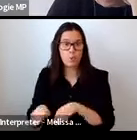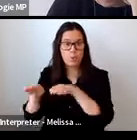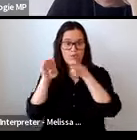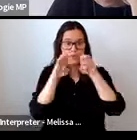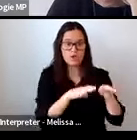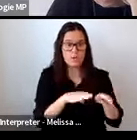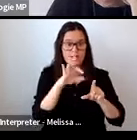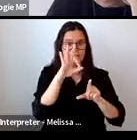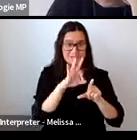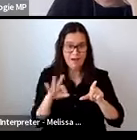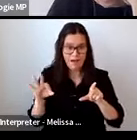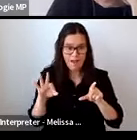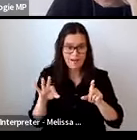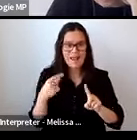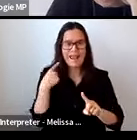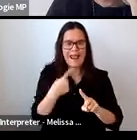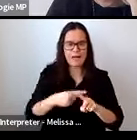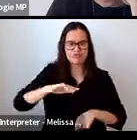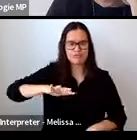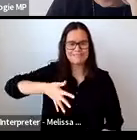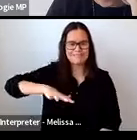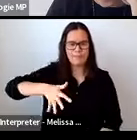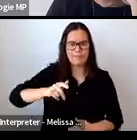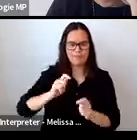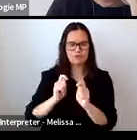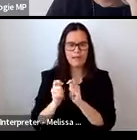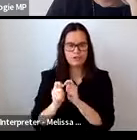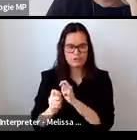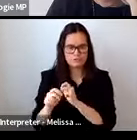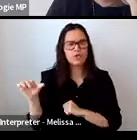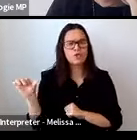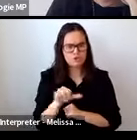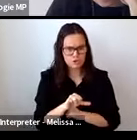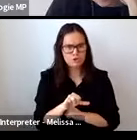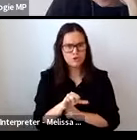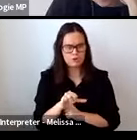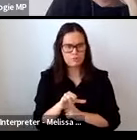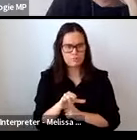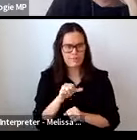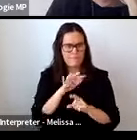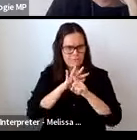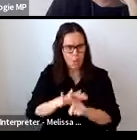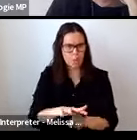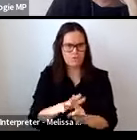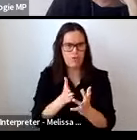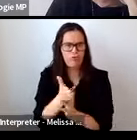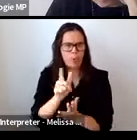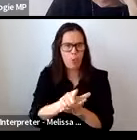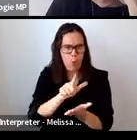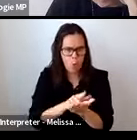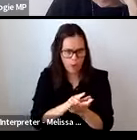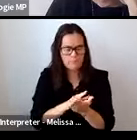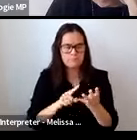and reasonable accommodations are to be given legal status. 5,